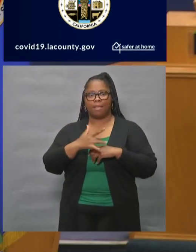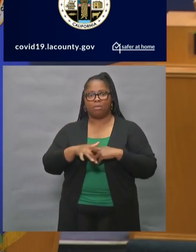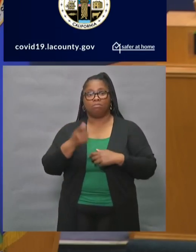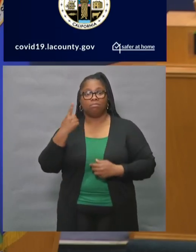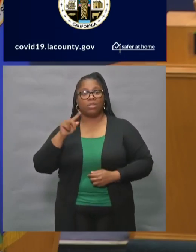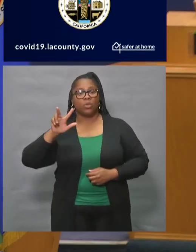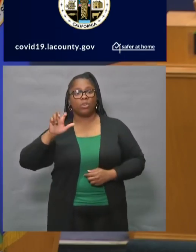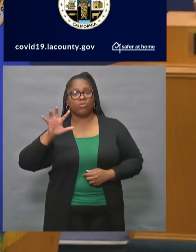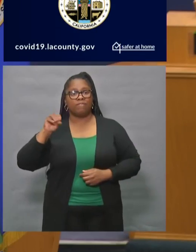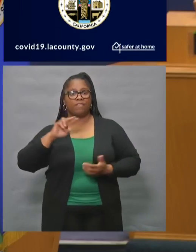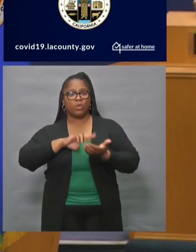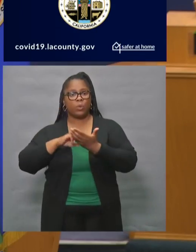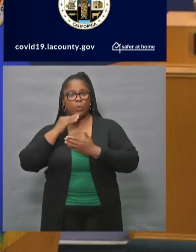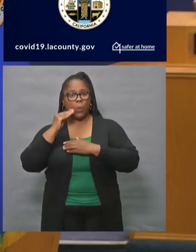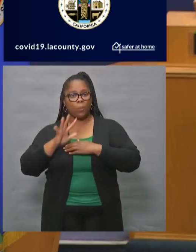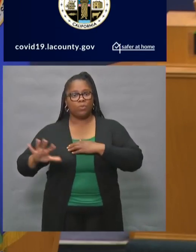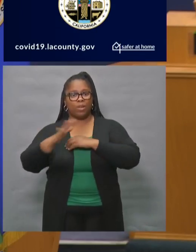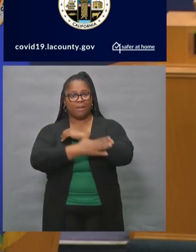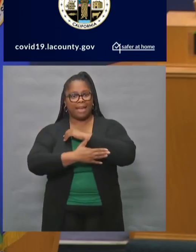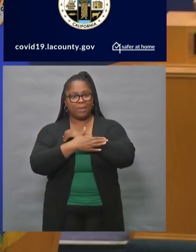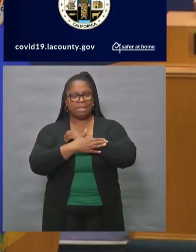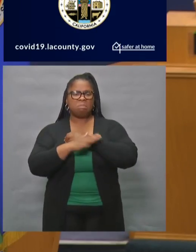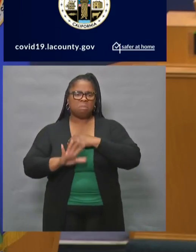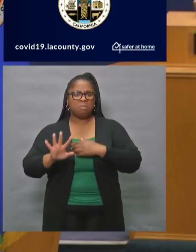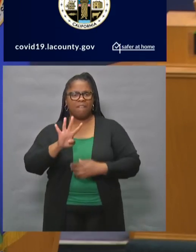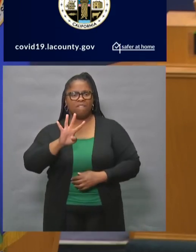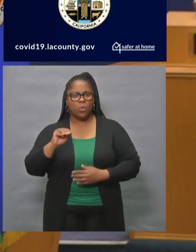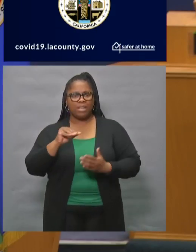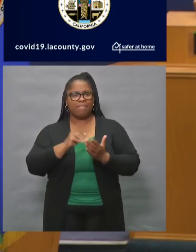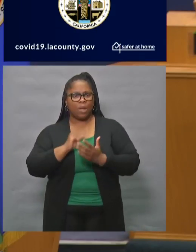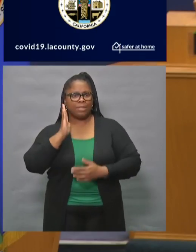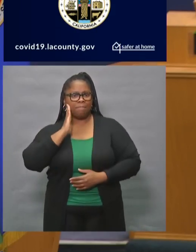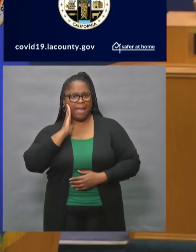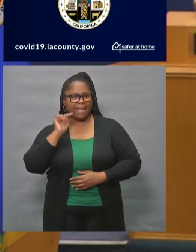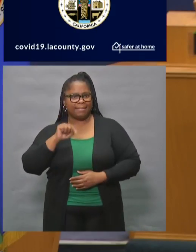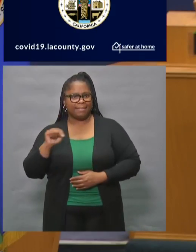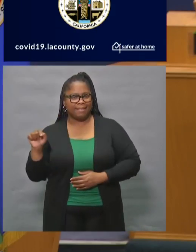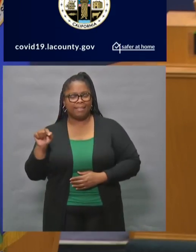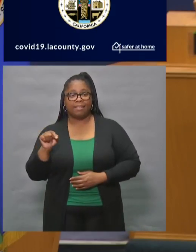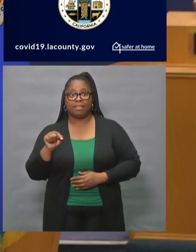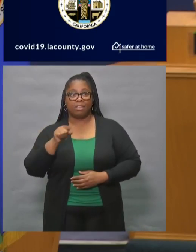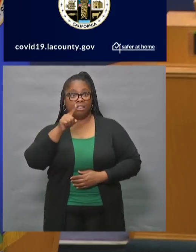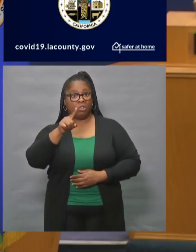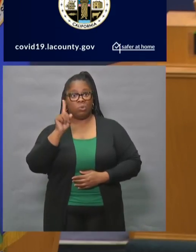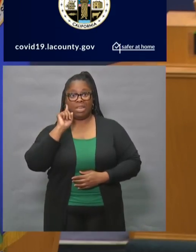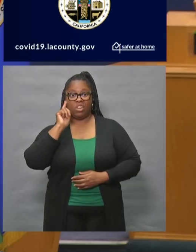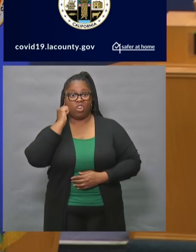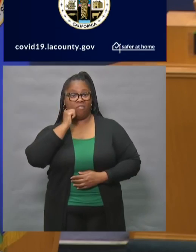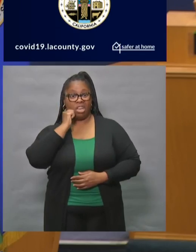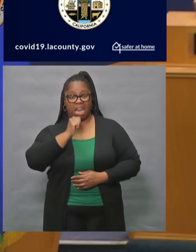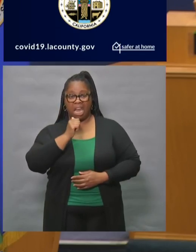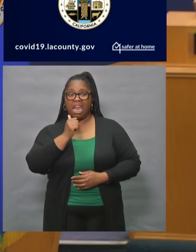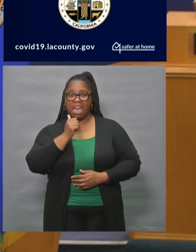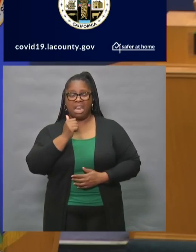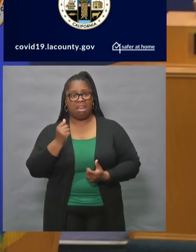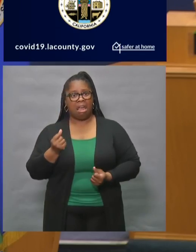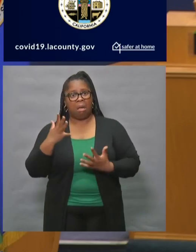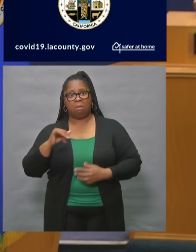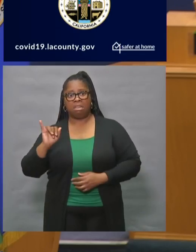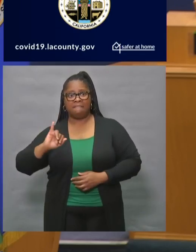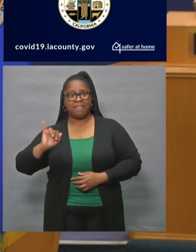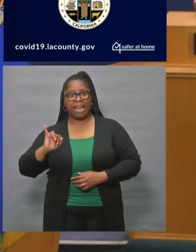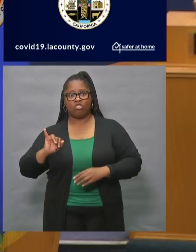homes across the county. They have about 40,000 beds in them. And as you know and hear daily, the number of infections